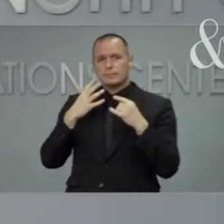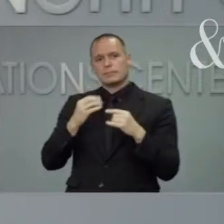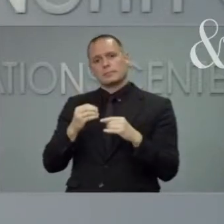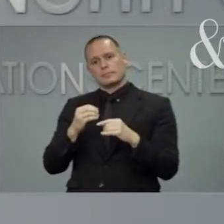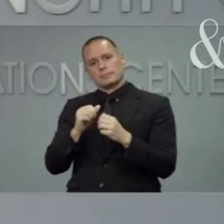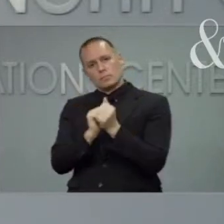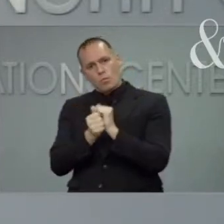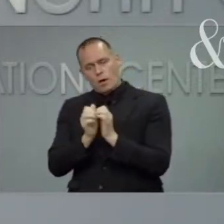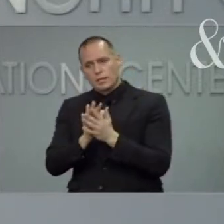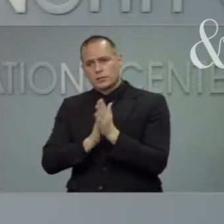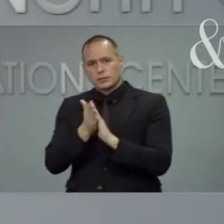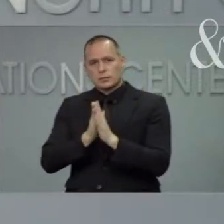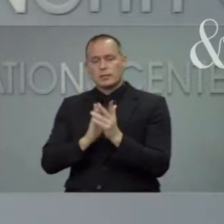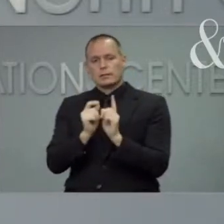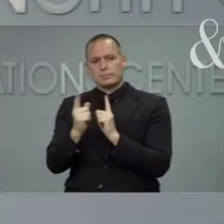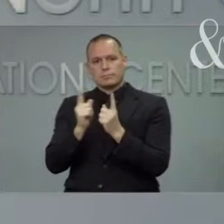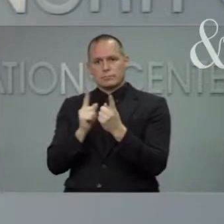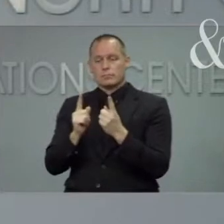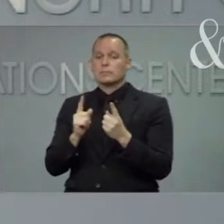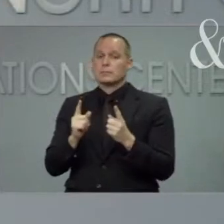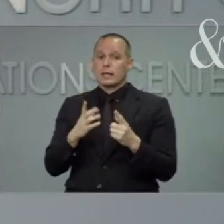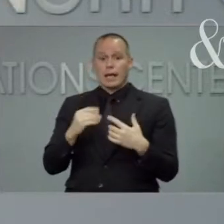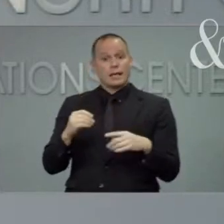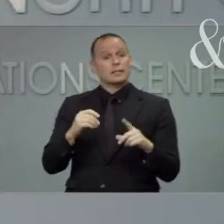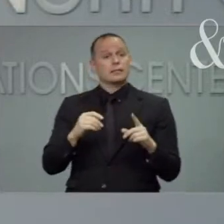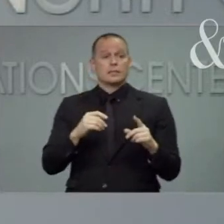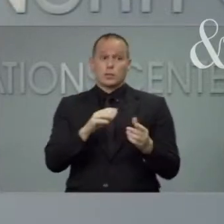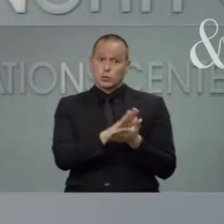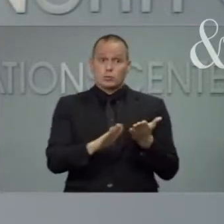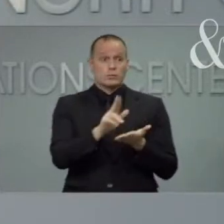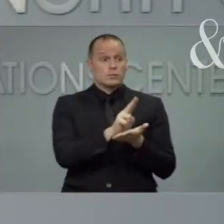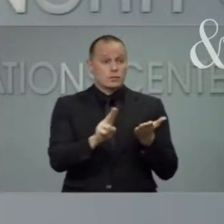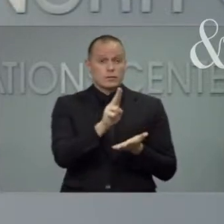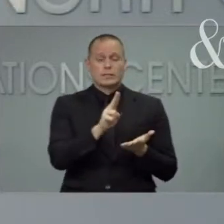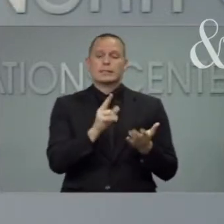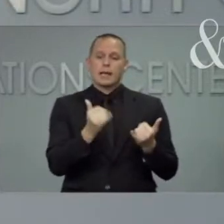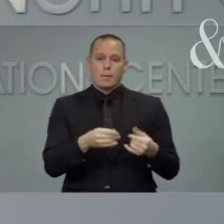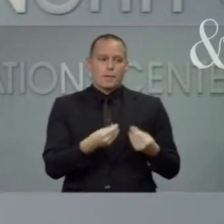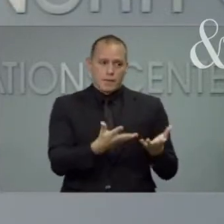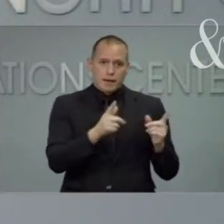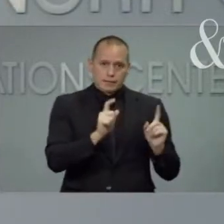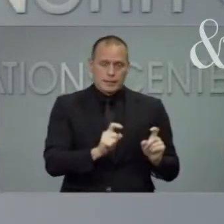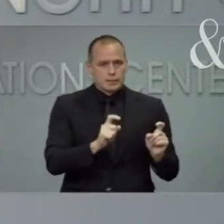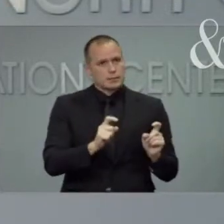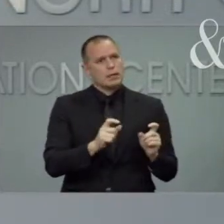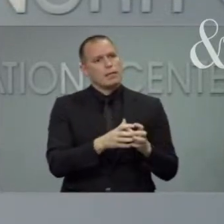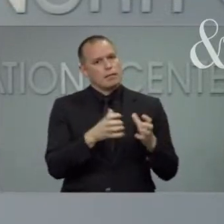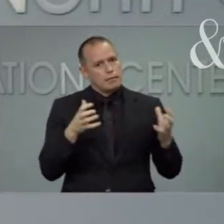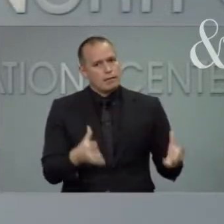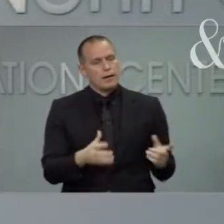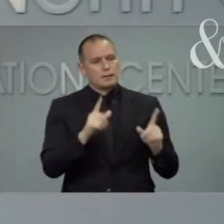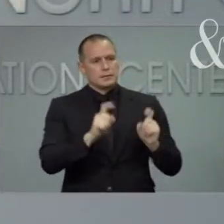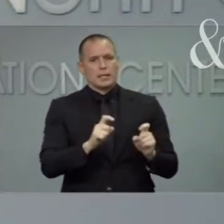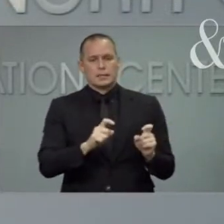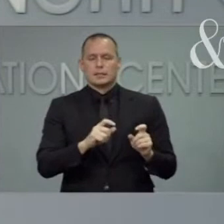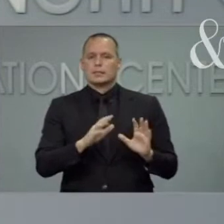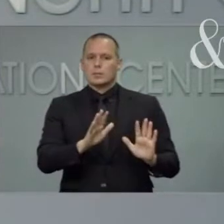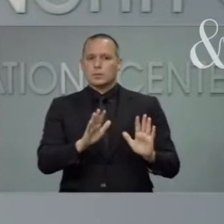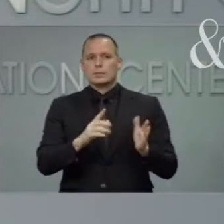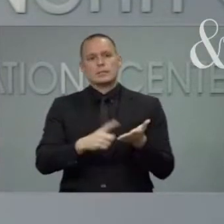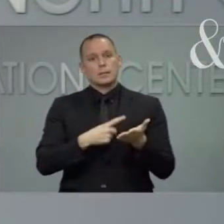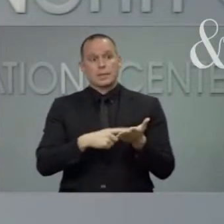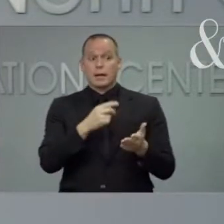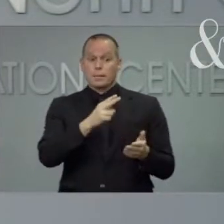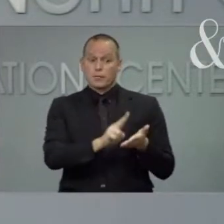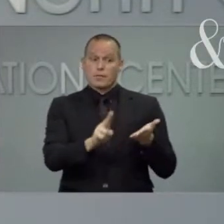amount of testing going on at our universities with our students, because we know that sometimes they can be